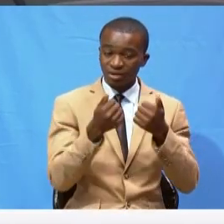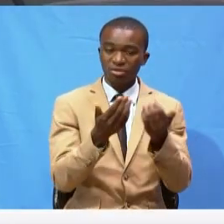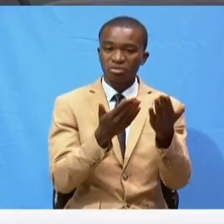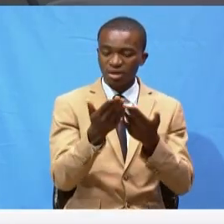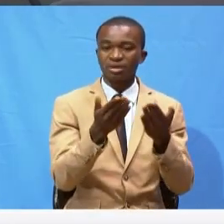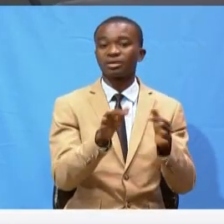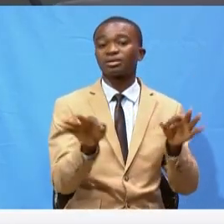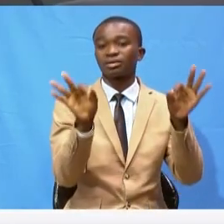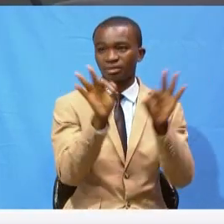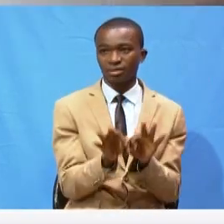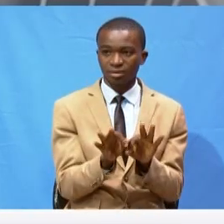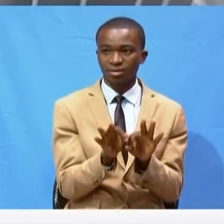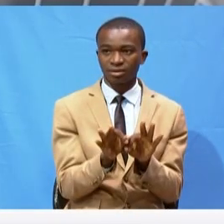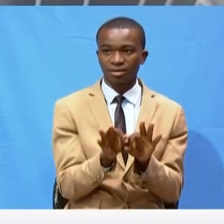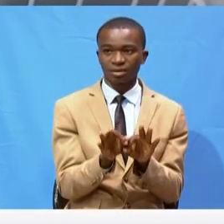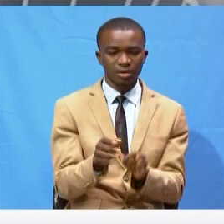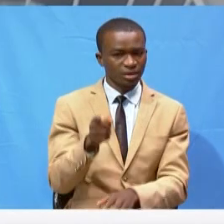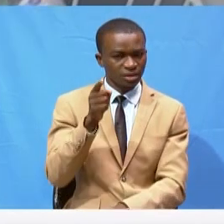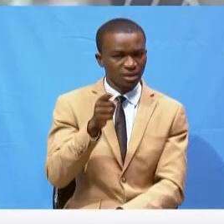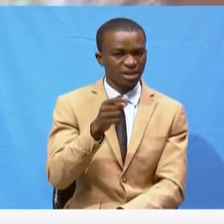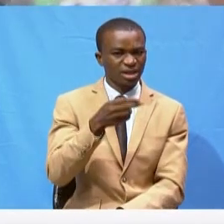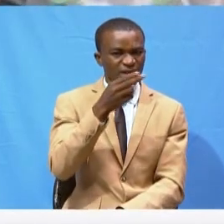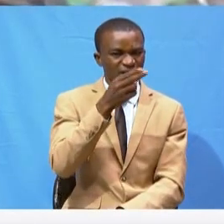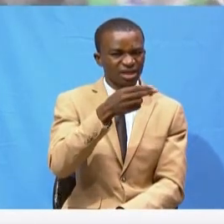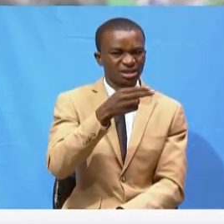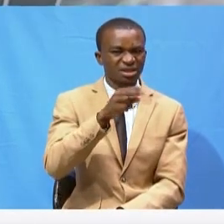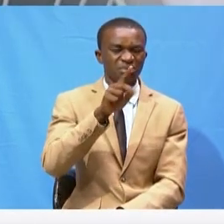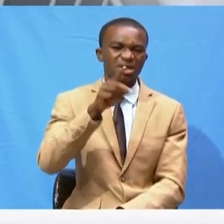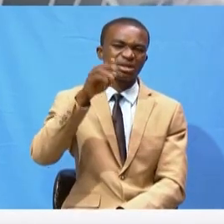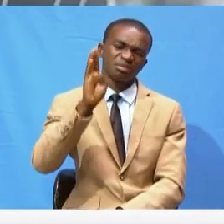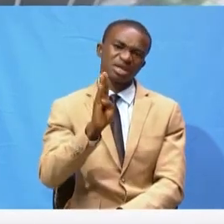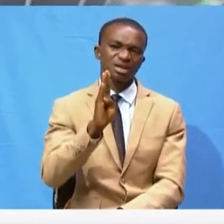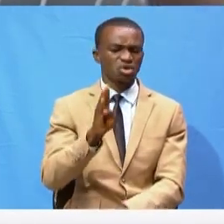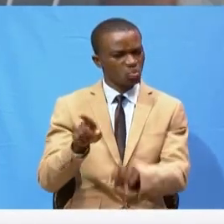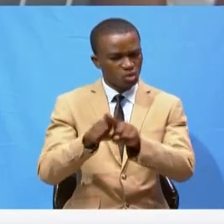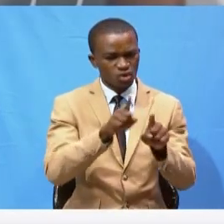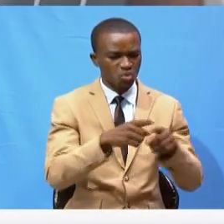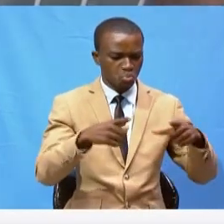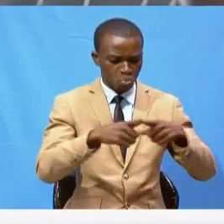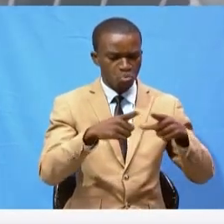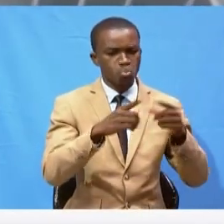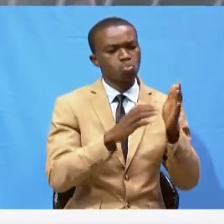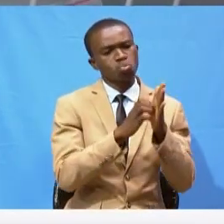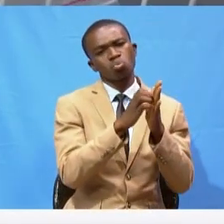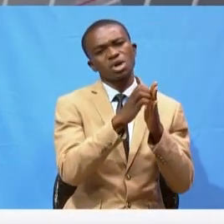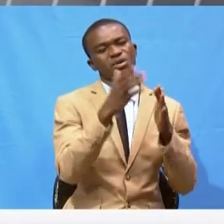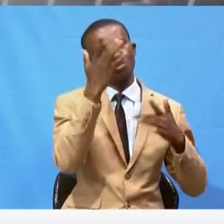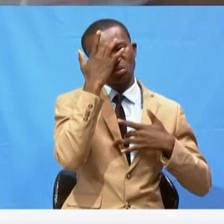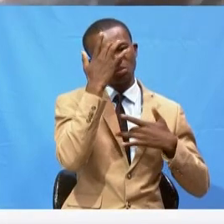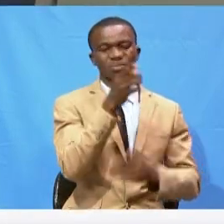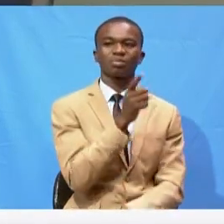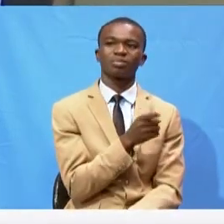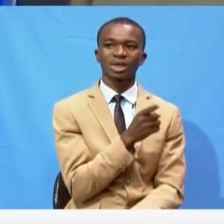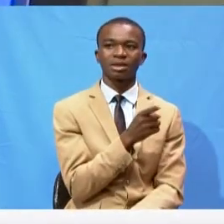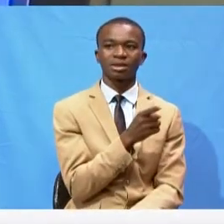crucial. Human papillomavirus HPV vaccination protects against cervical cancer and also genital warts. And it is against